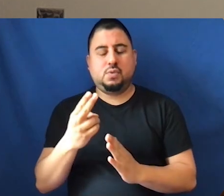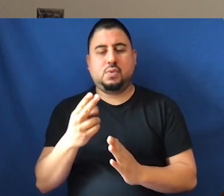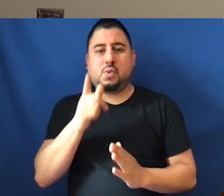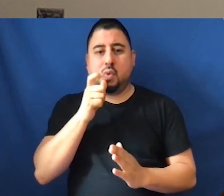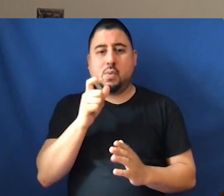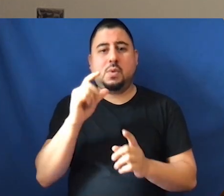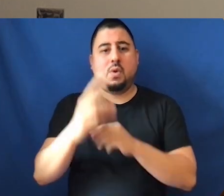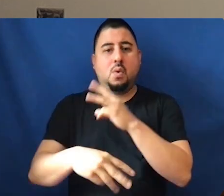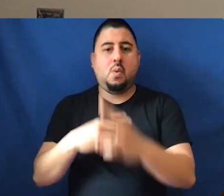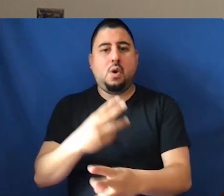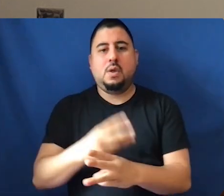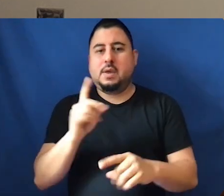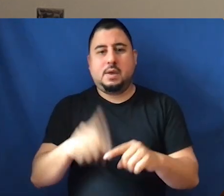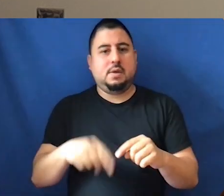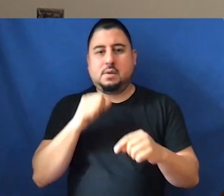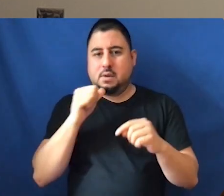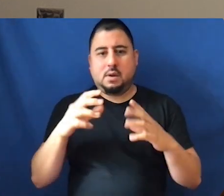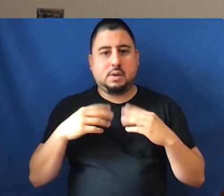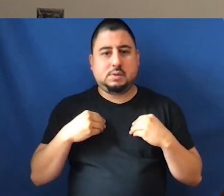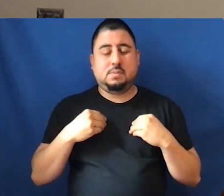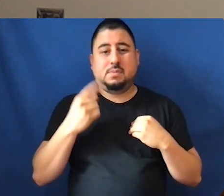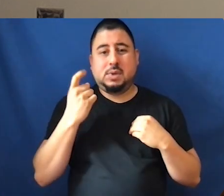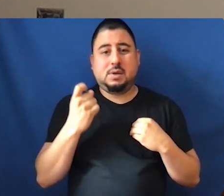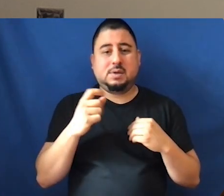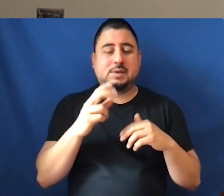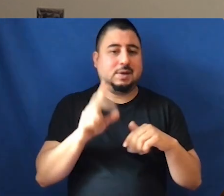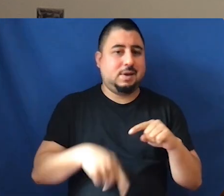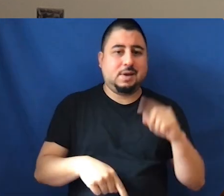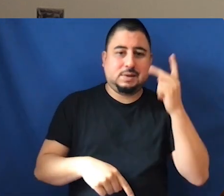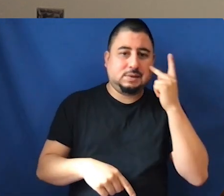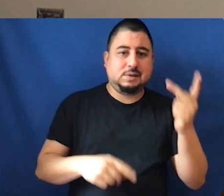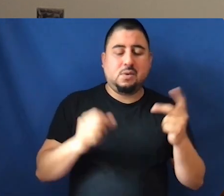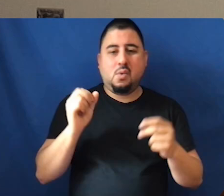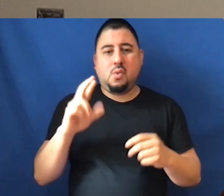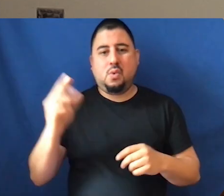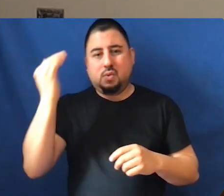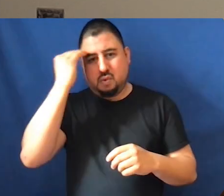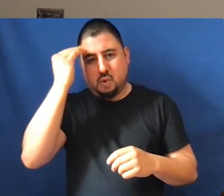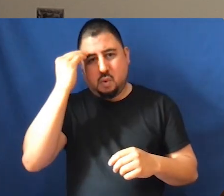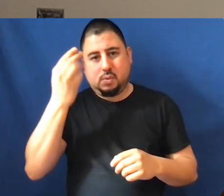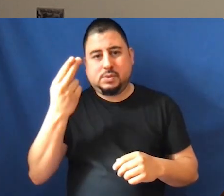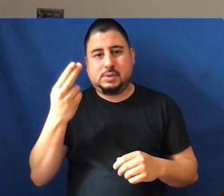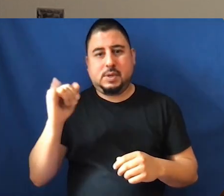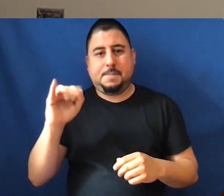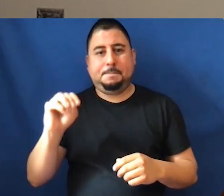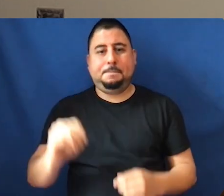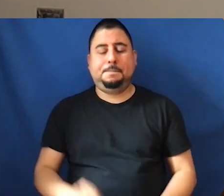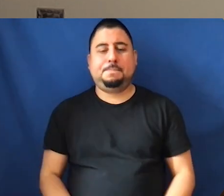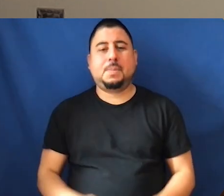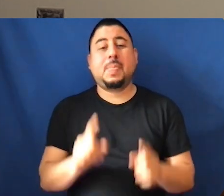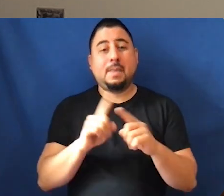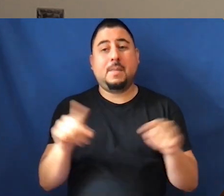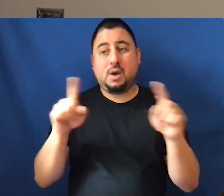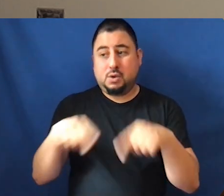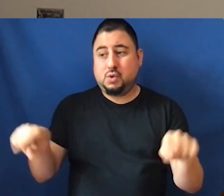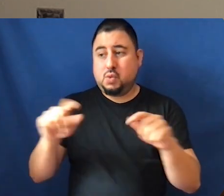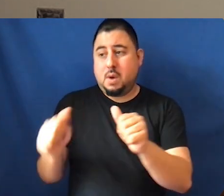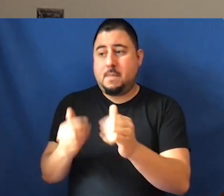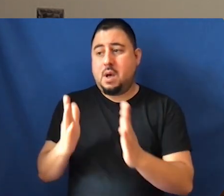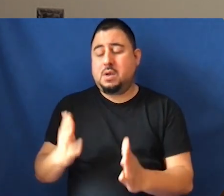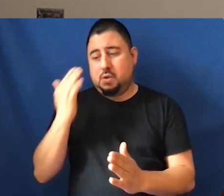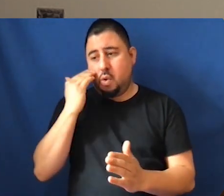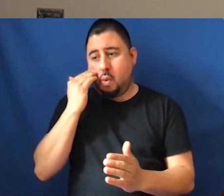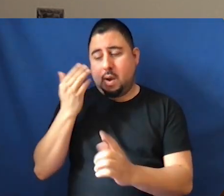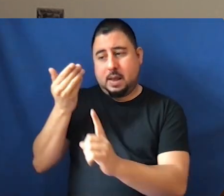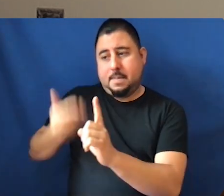whom the world cannot accept, because it neither sees nor knows him. But you know him, because